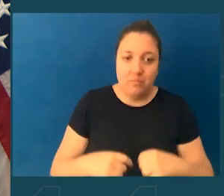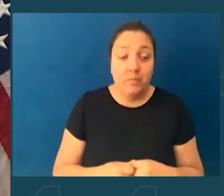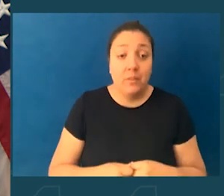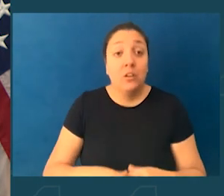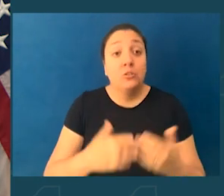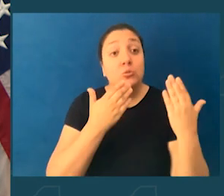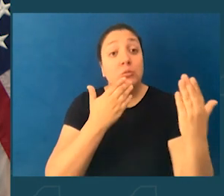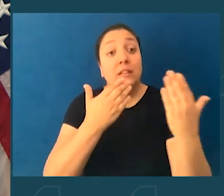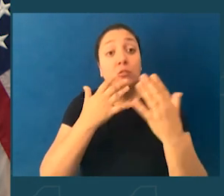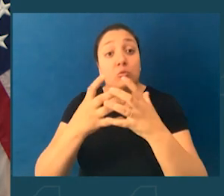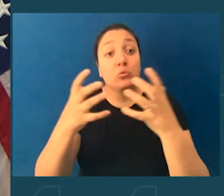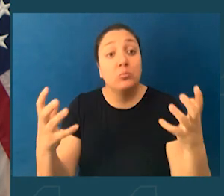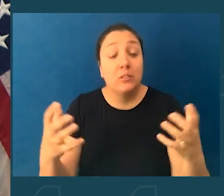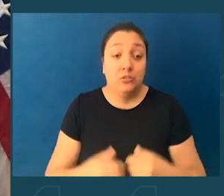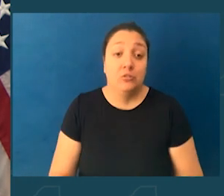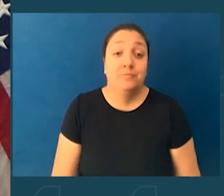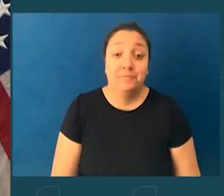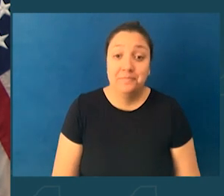much.